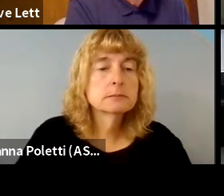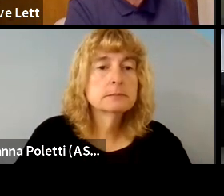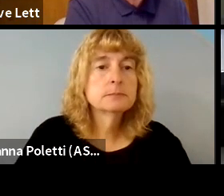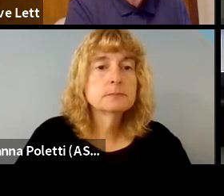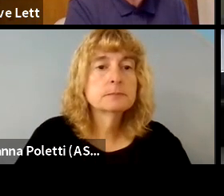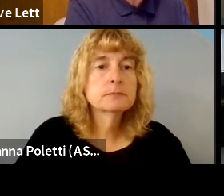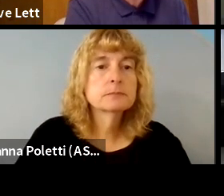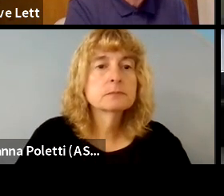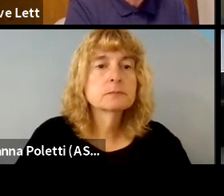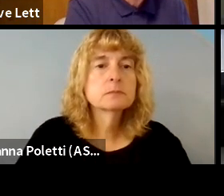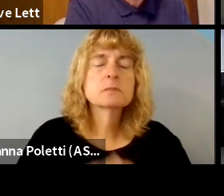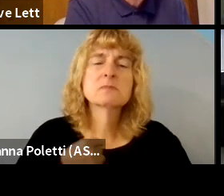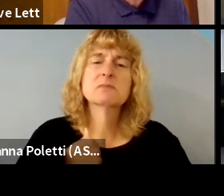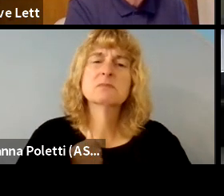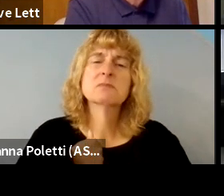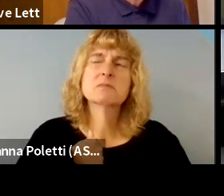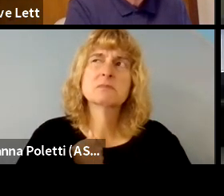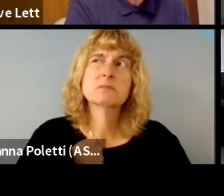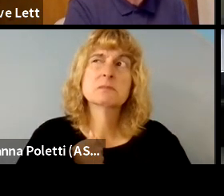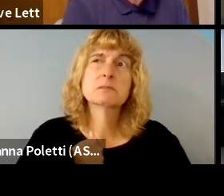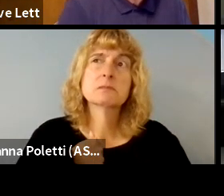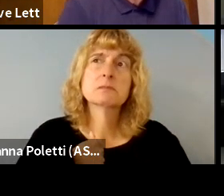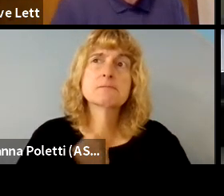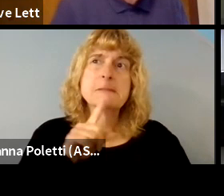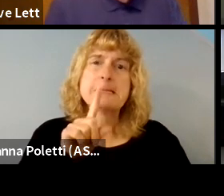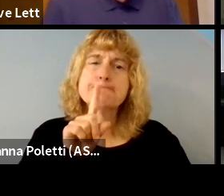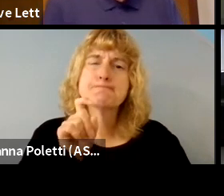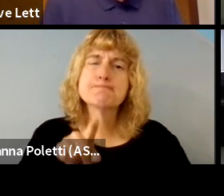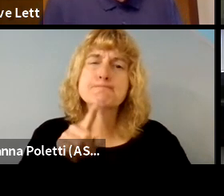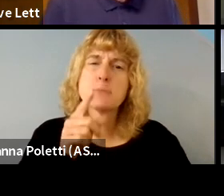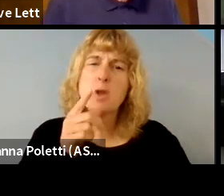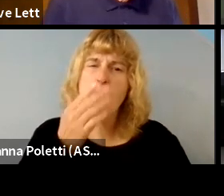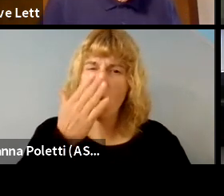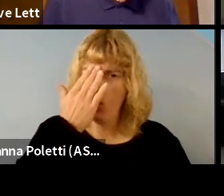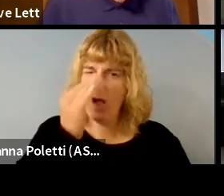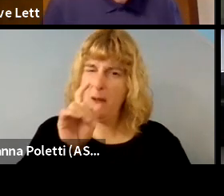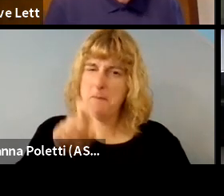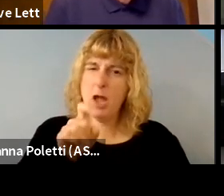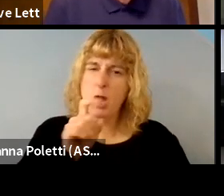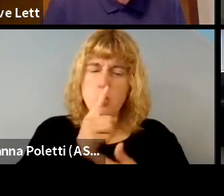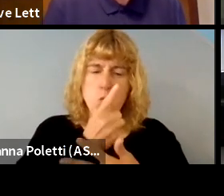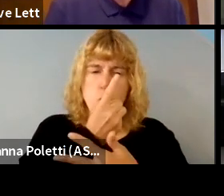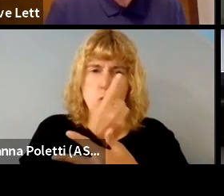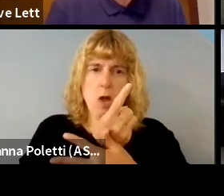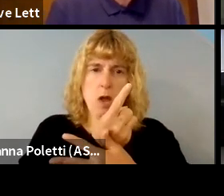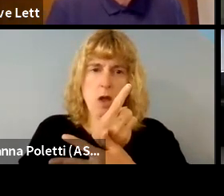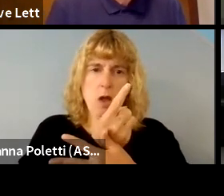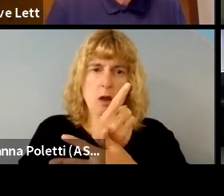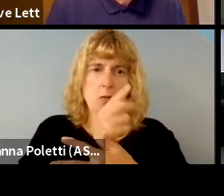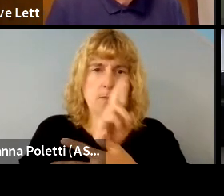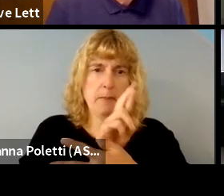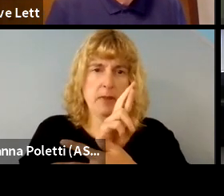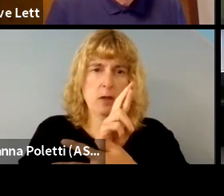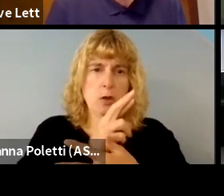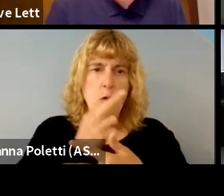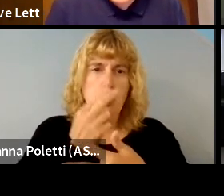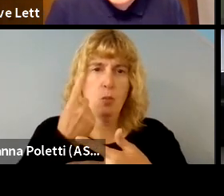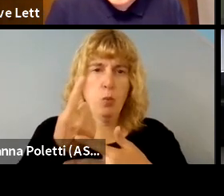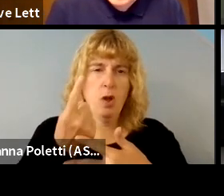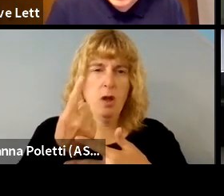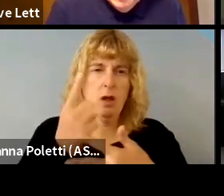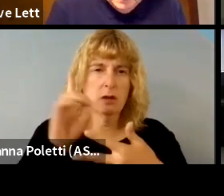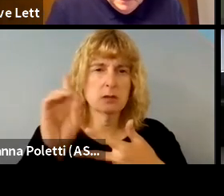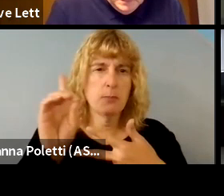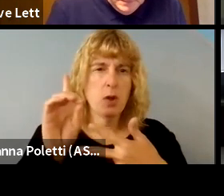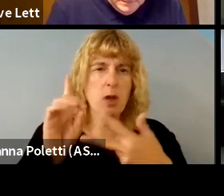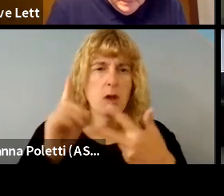I question the need to have one Republican, one Democrat, and one independent, because the